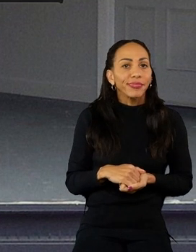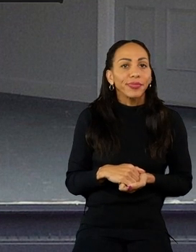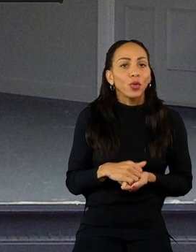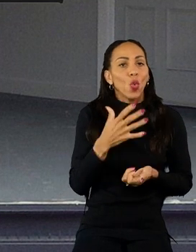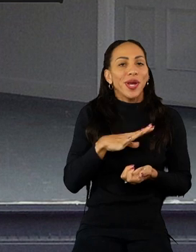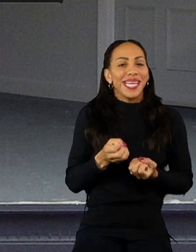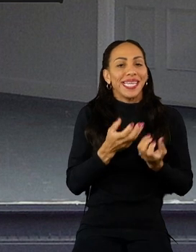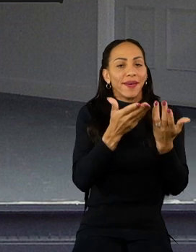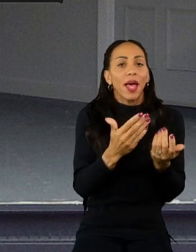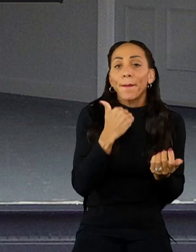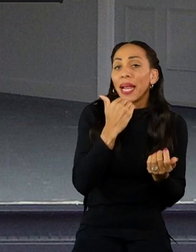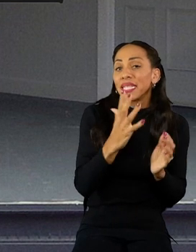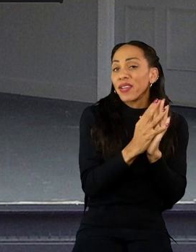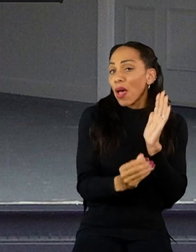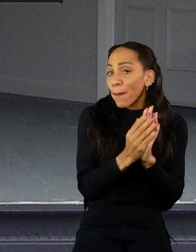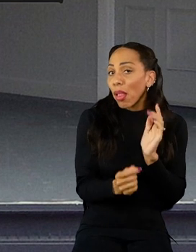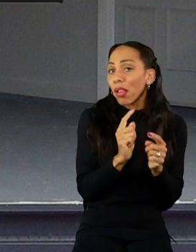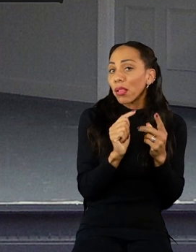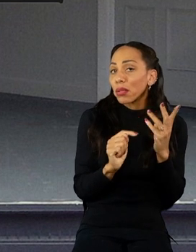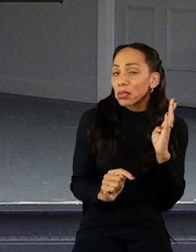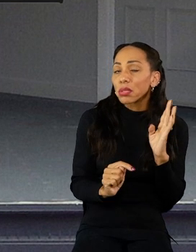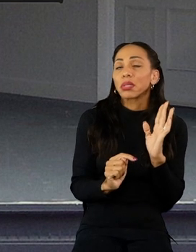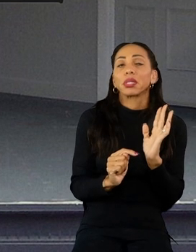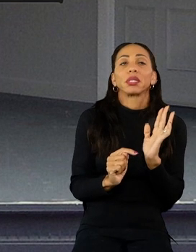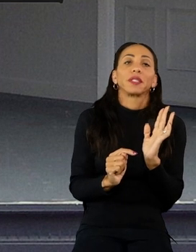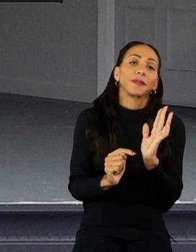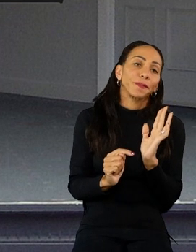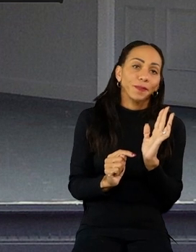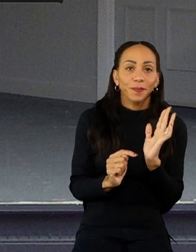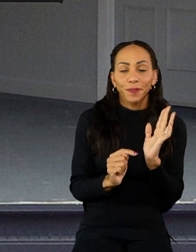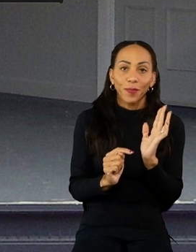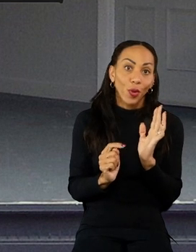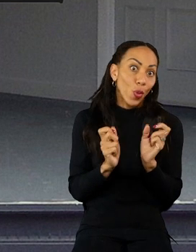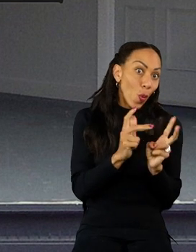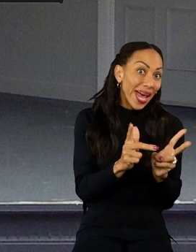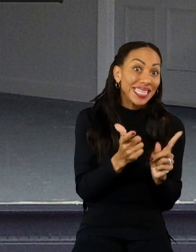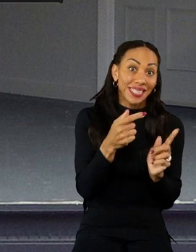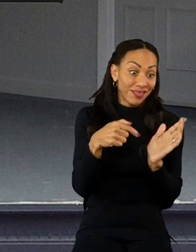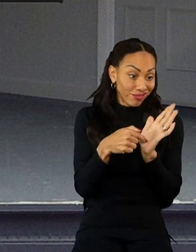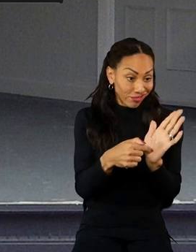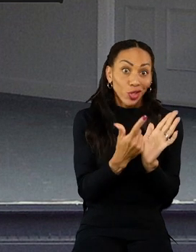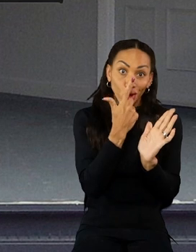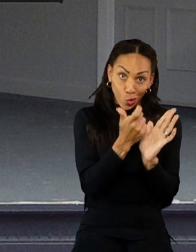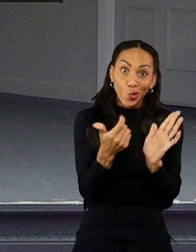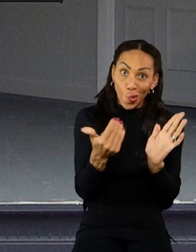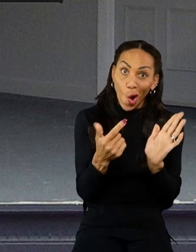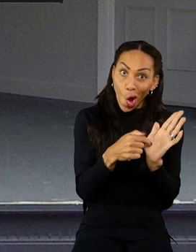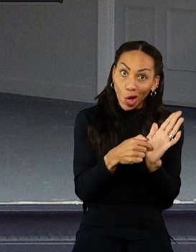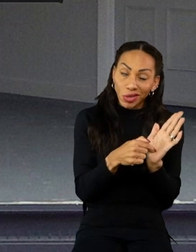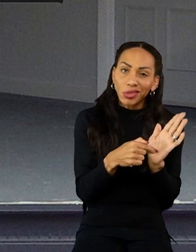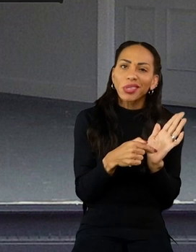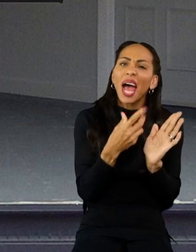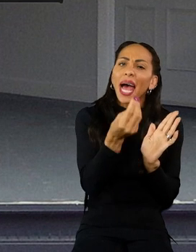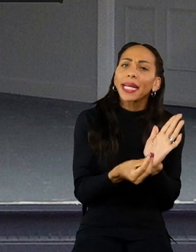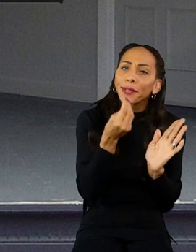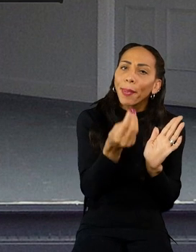That's our only concern with like, but I think what we need to do is that we just need to give them plenty of examples of the